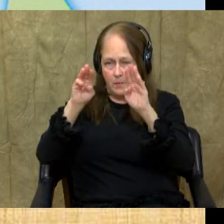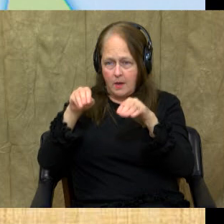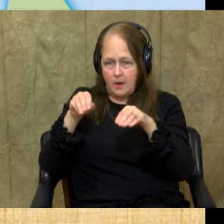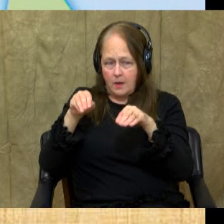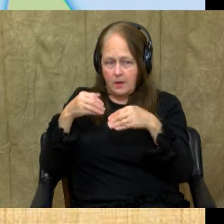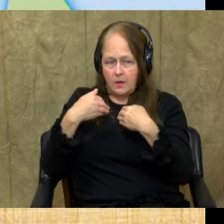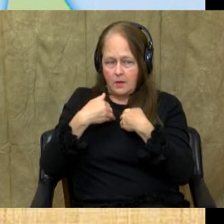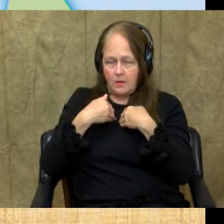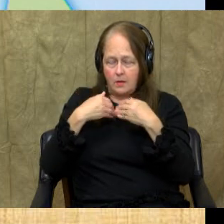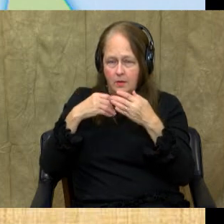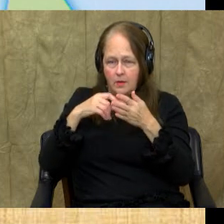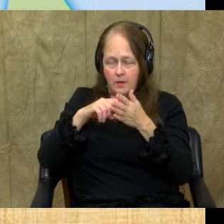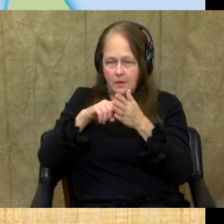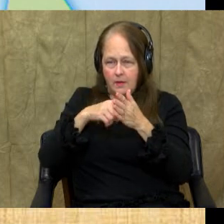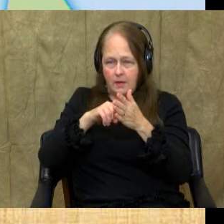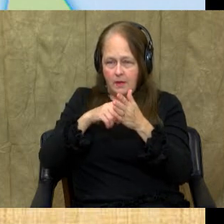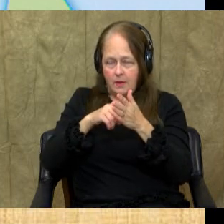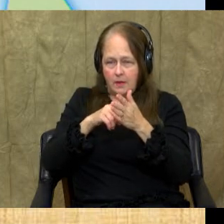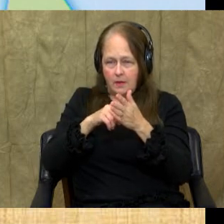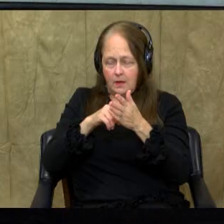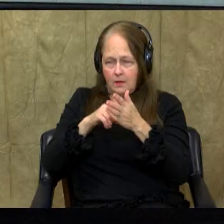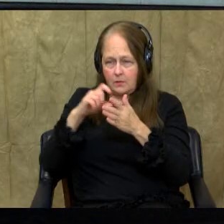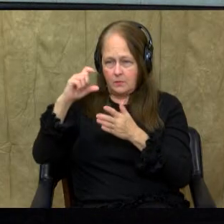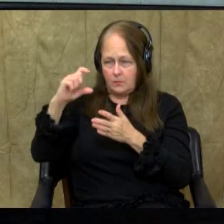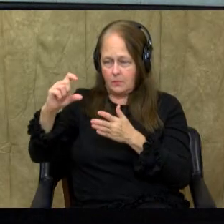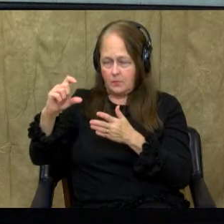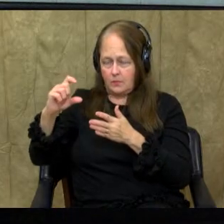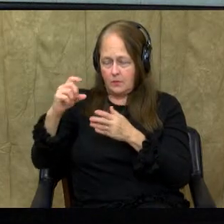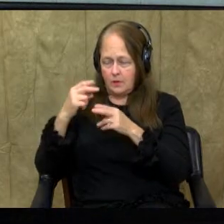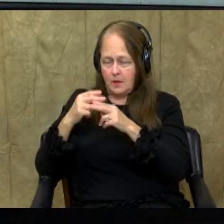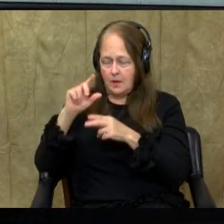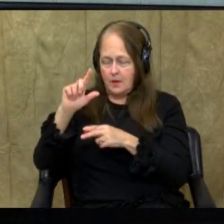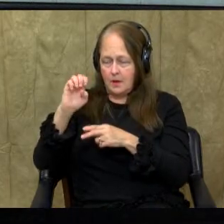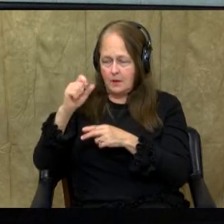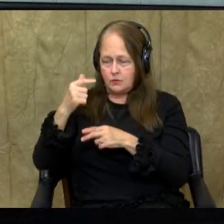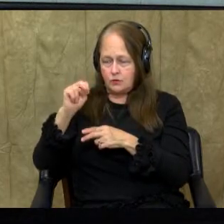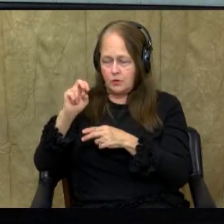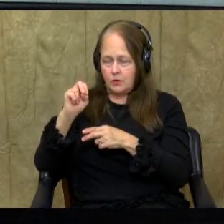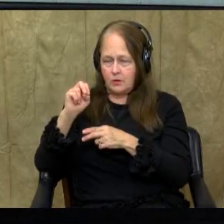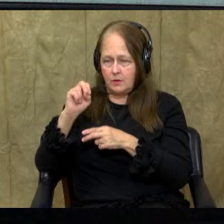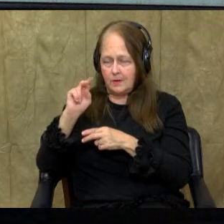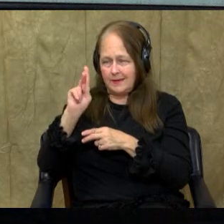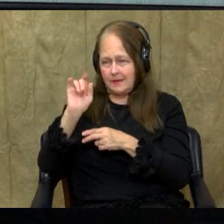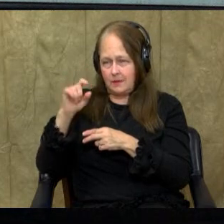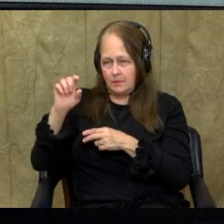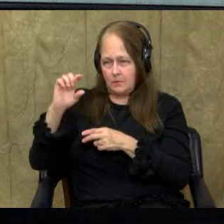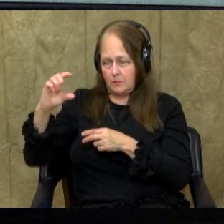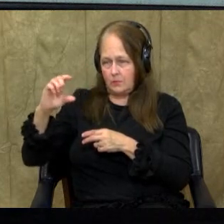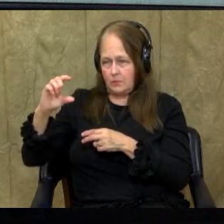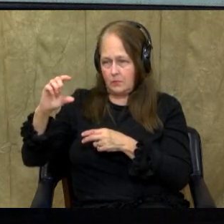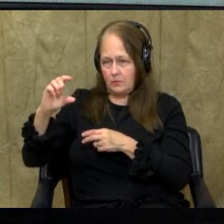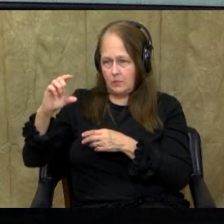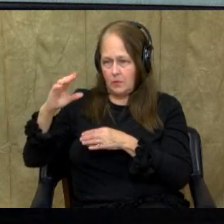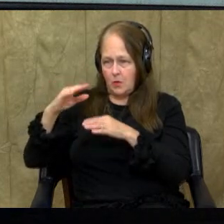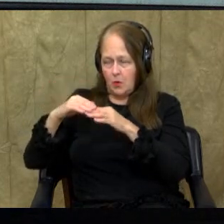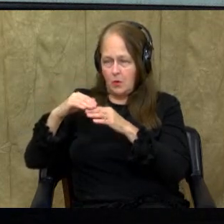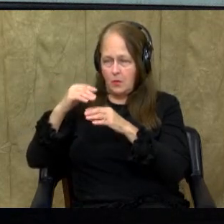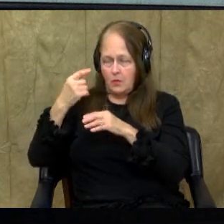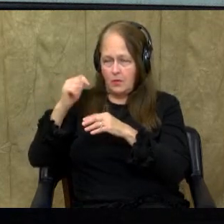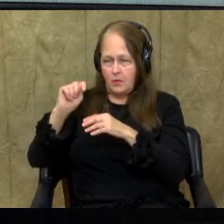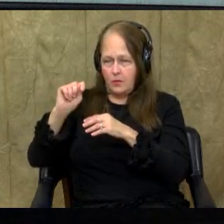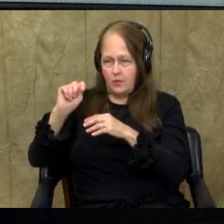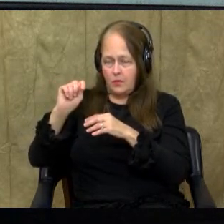in Massachusetts, and he went to Harvard University. He was also, he served in the Navy. And another FYI,